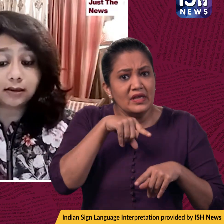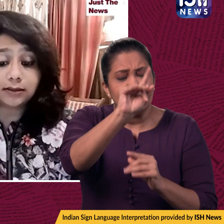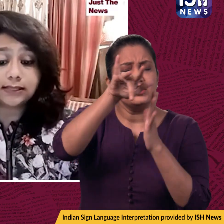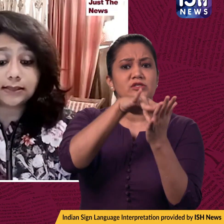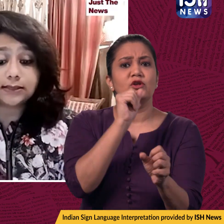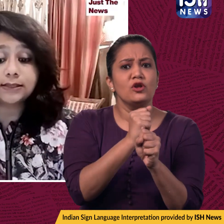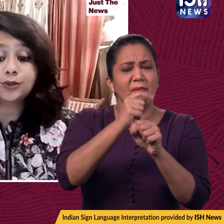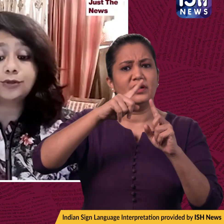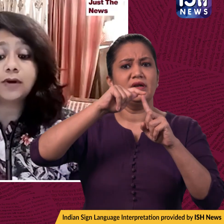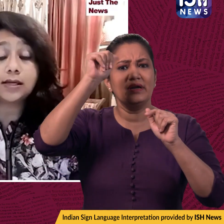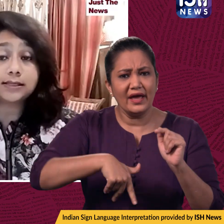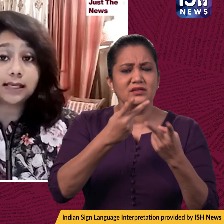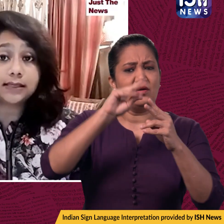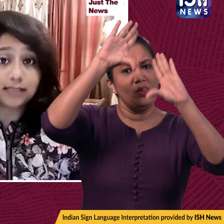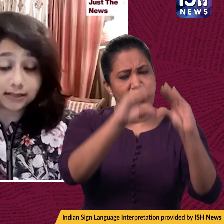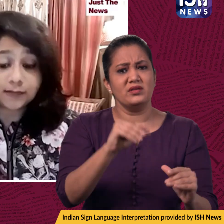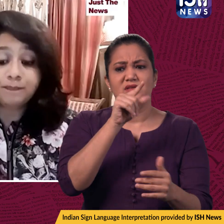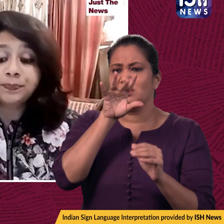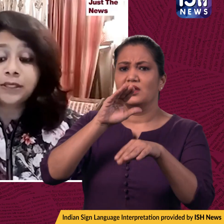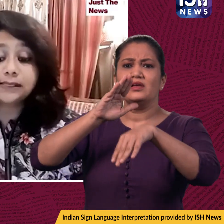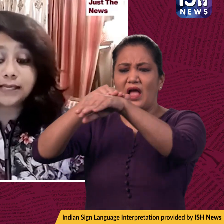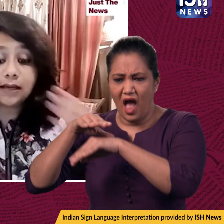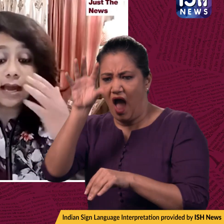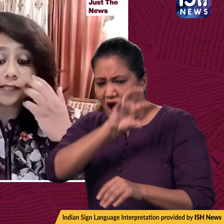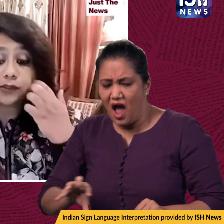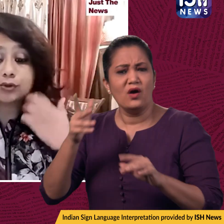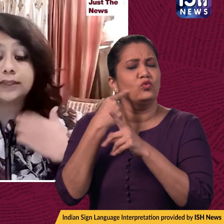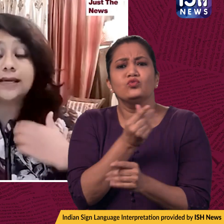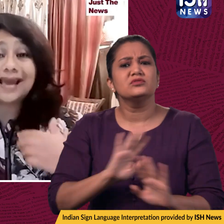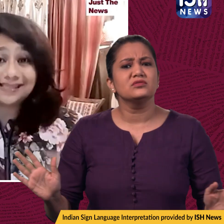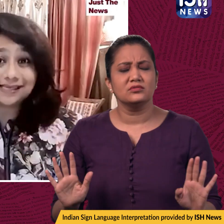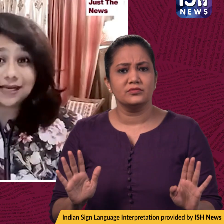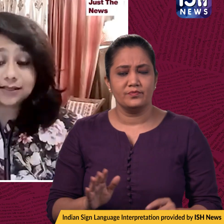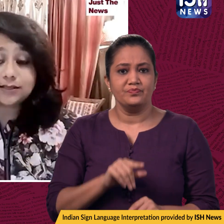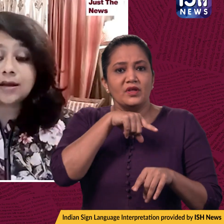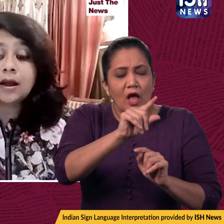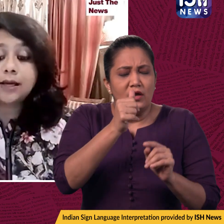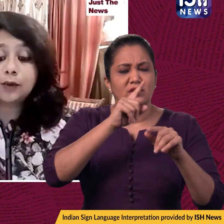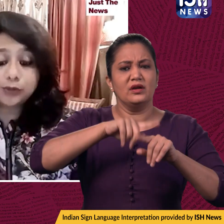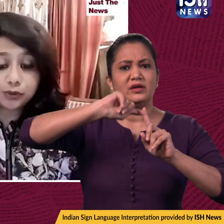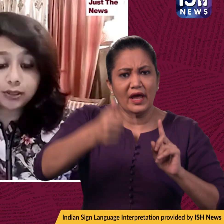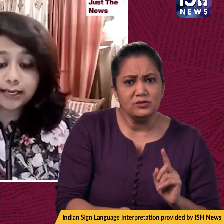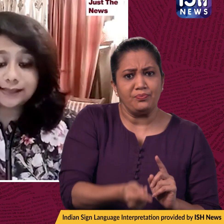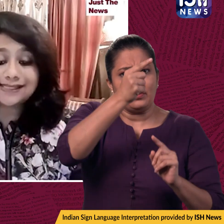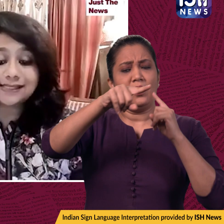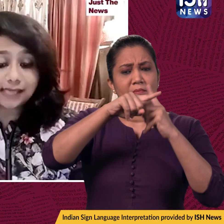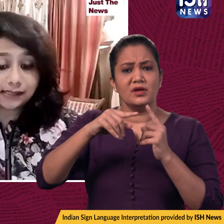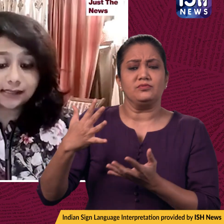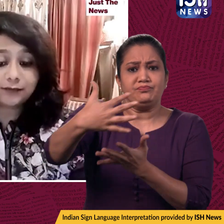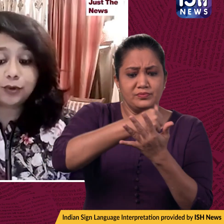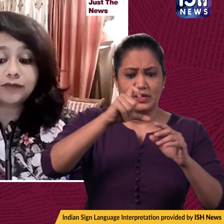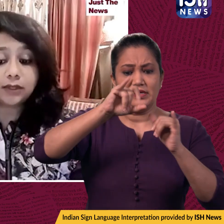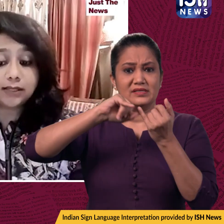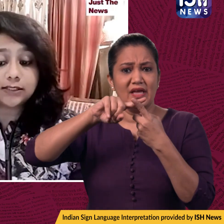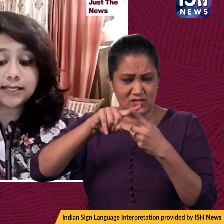centre cut taxes instead of asking states? The centre has not only enhanced taxes, it also collects